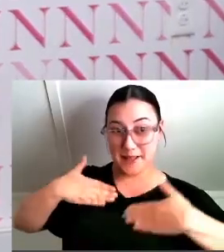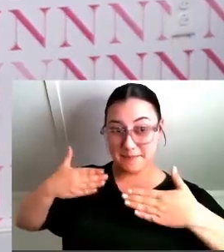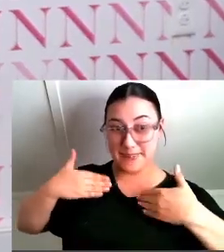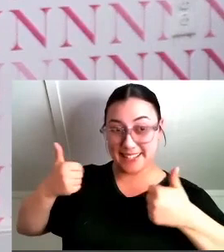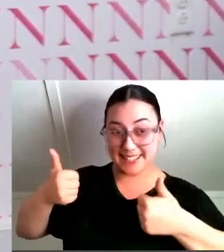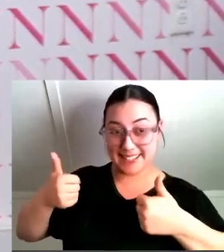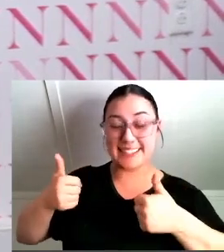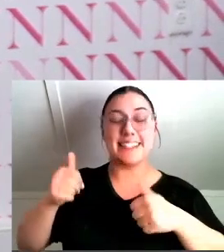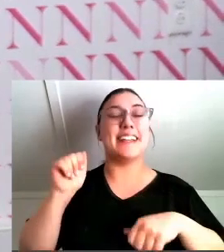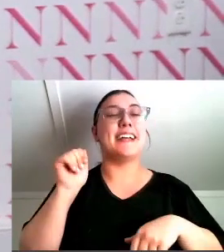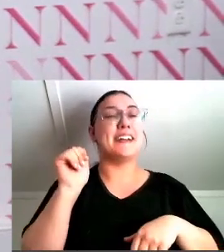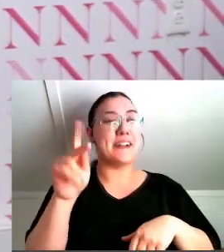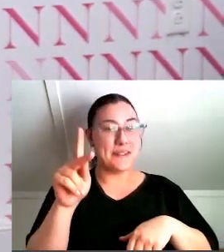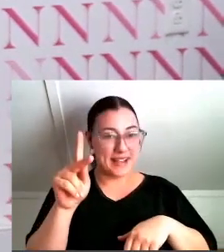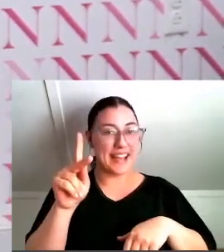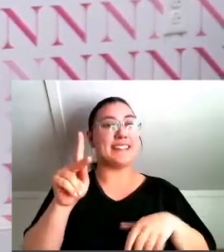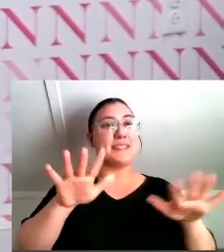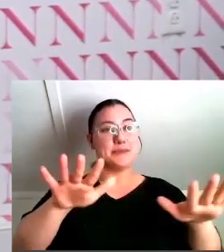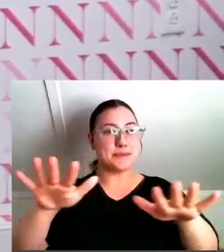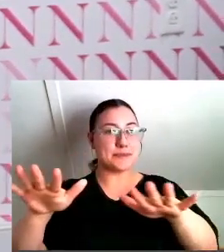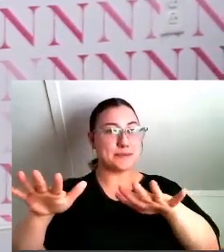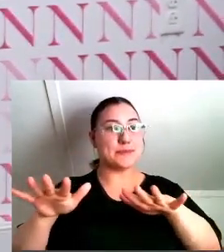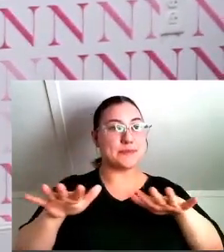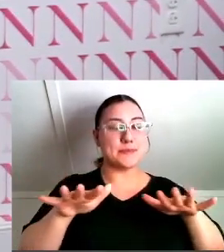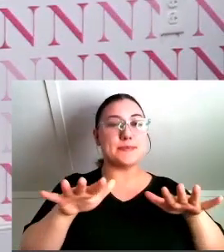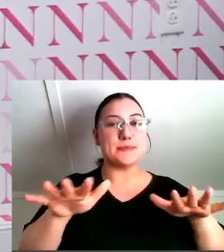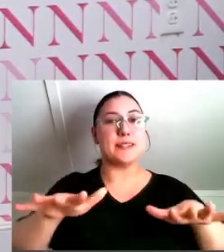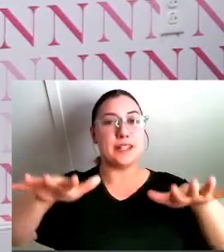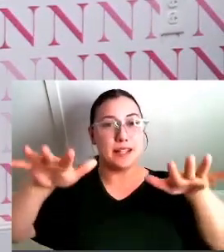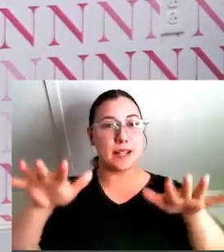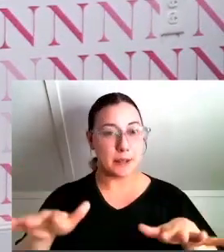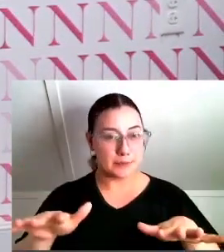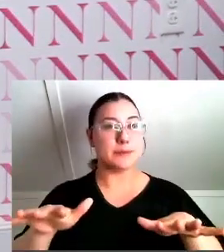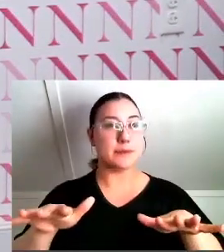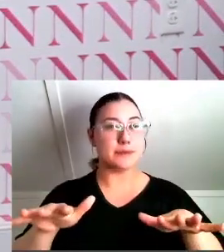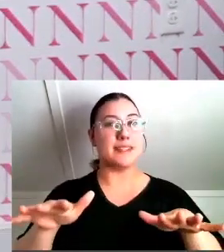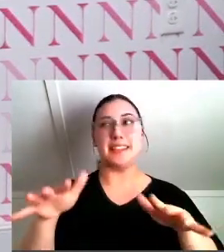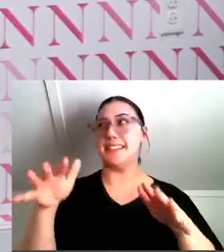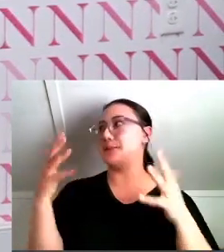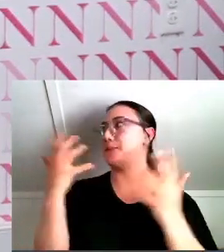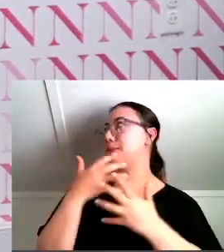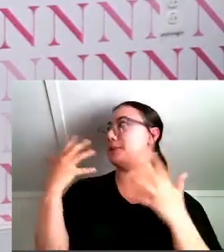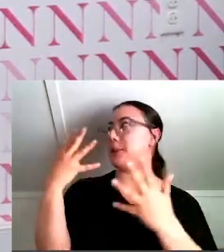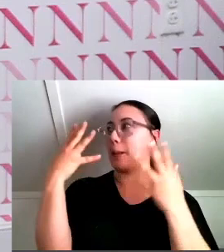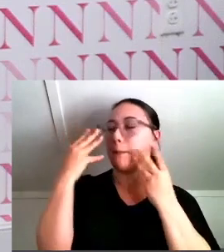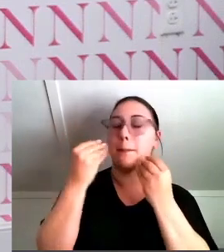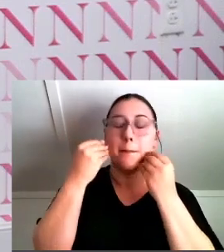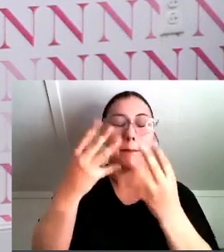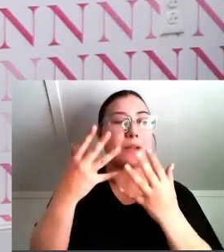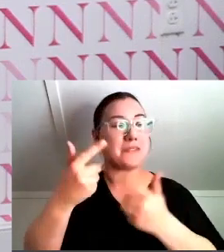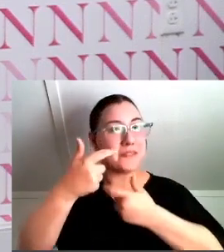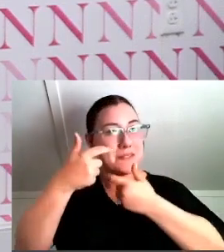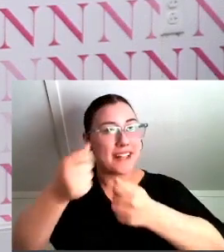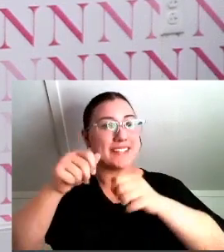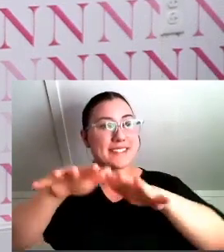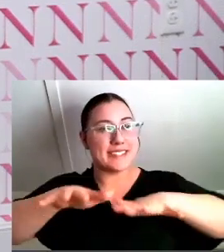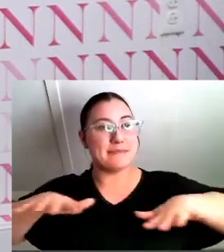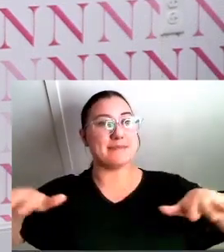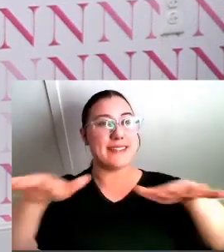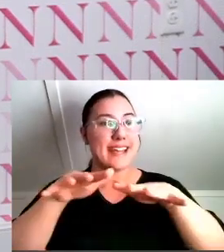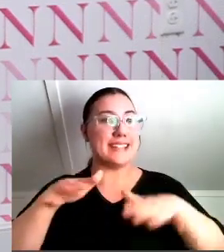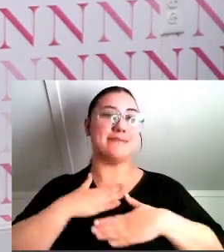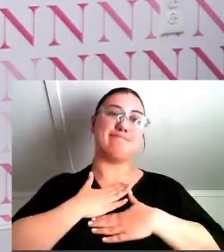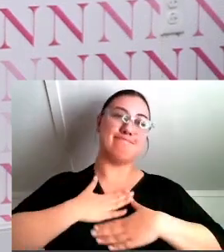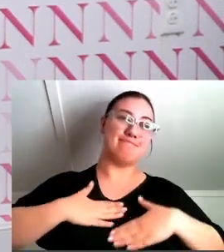we are getting settled in this very interesting and beautiful space, it's really a pleasure to welcome all of you this